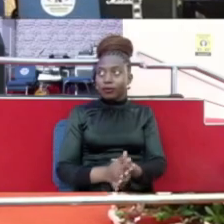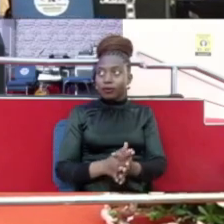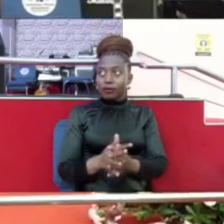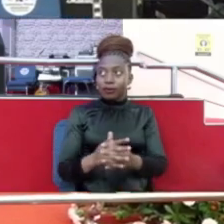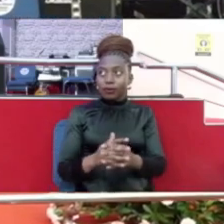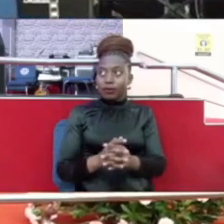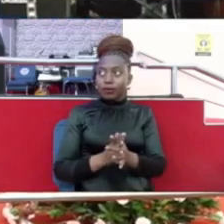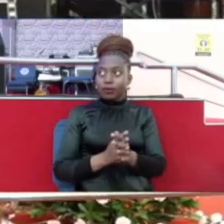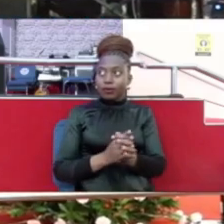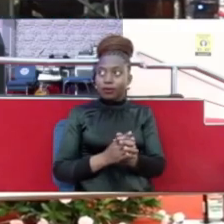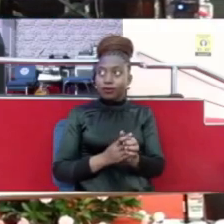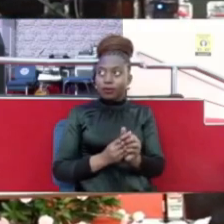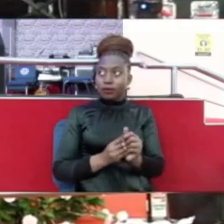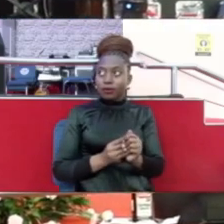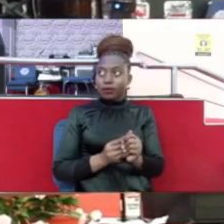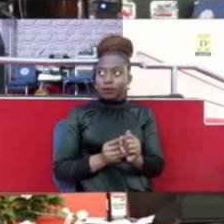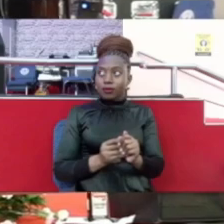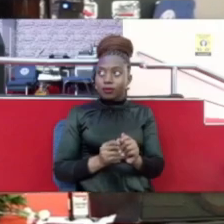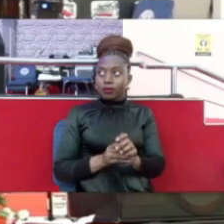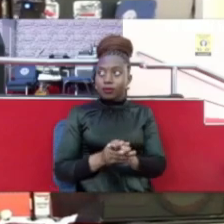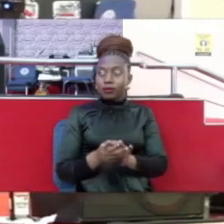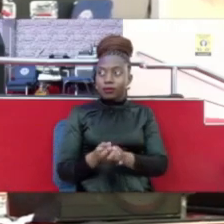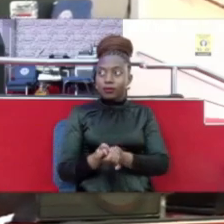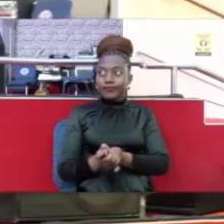I need some expert advice from a